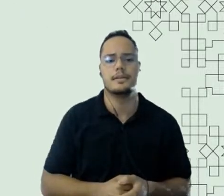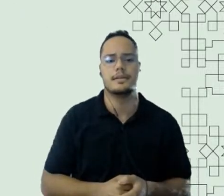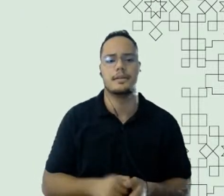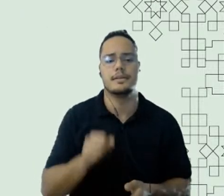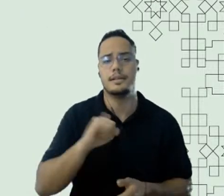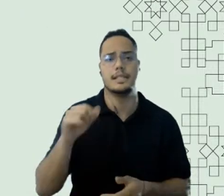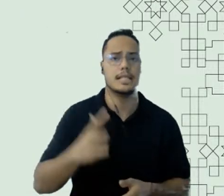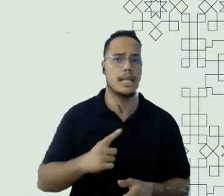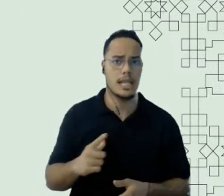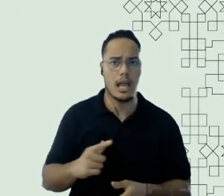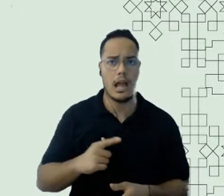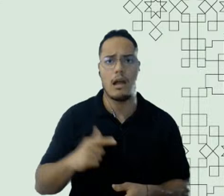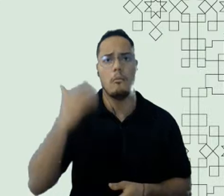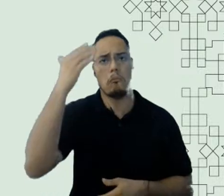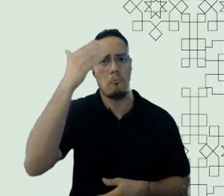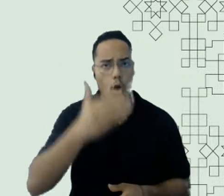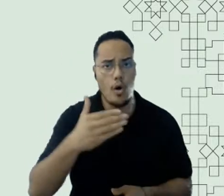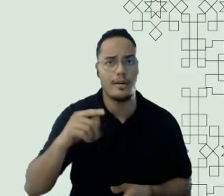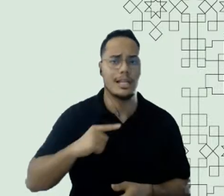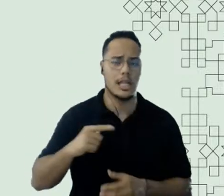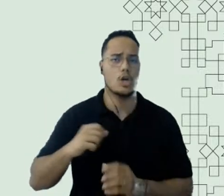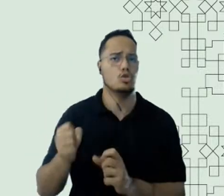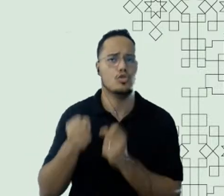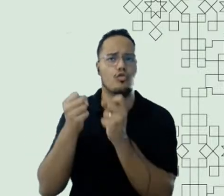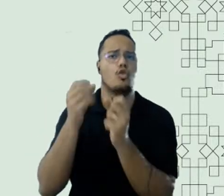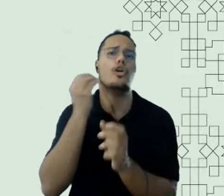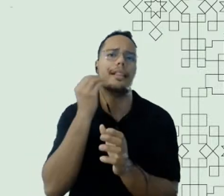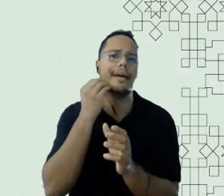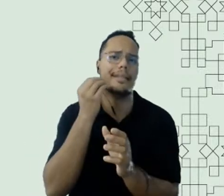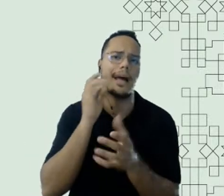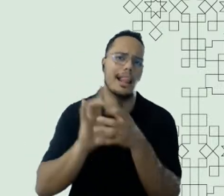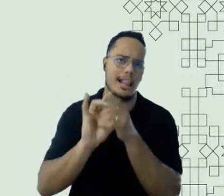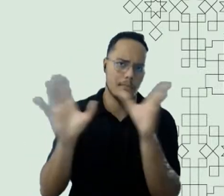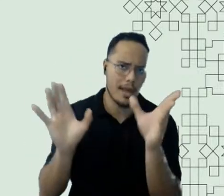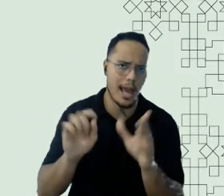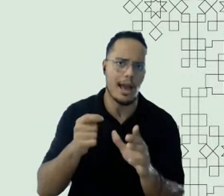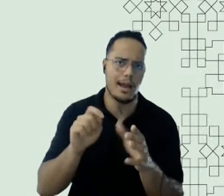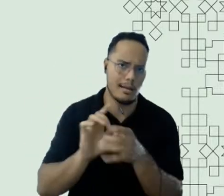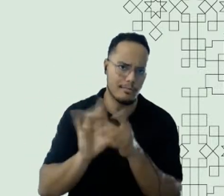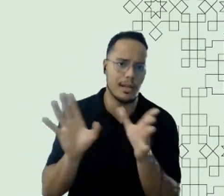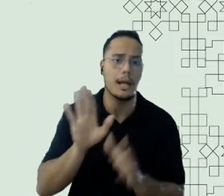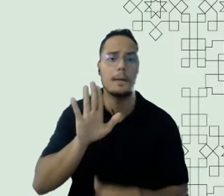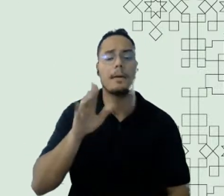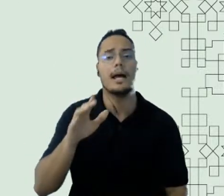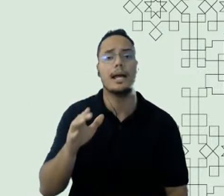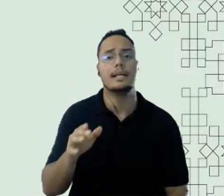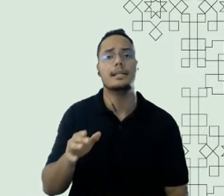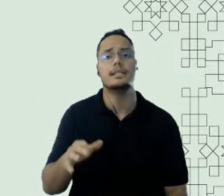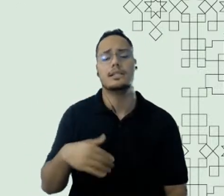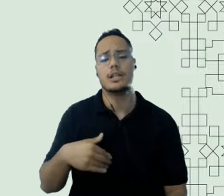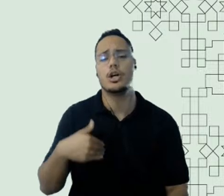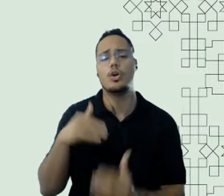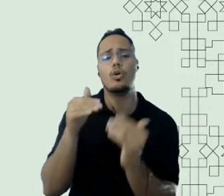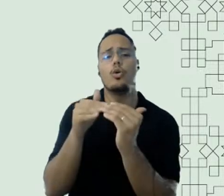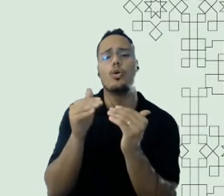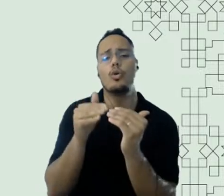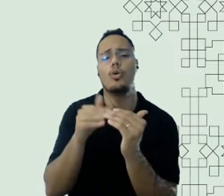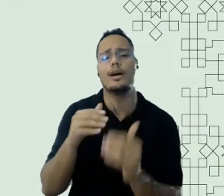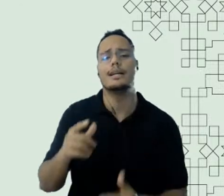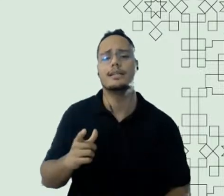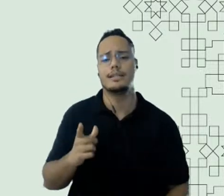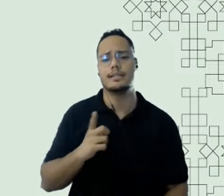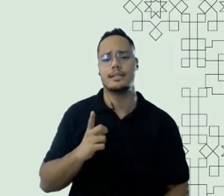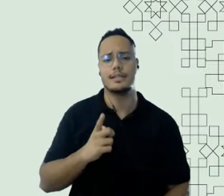in a way, this is the status quo. But I agree with you that at the core of it, there is a contradiction. That is not fair to